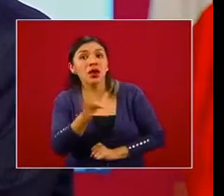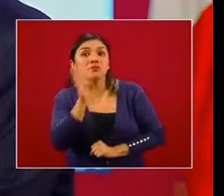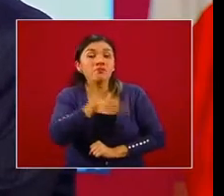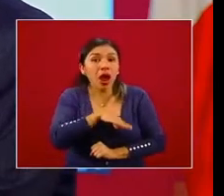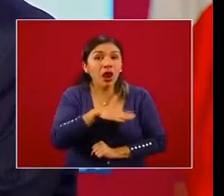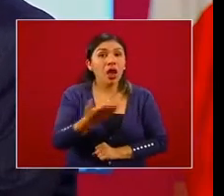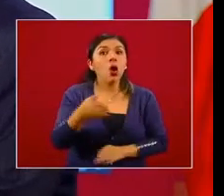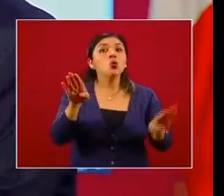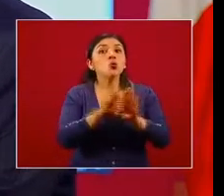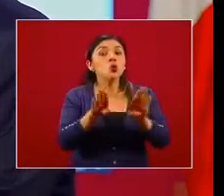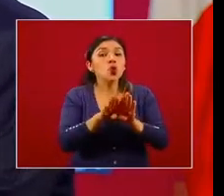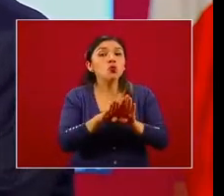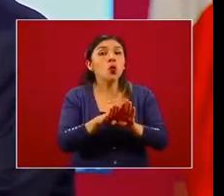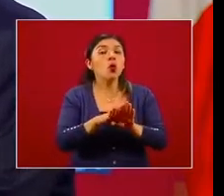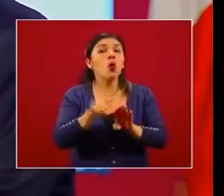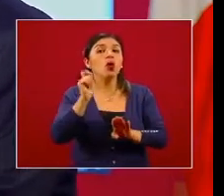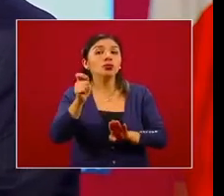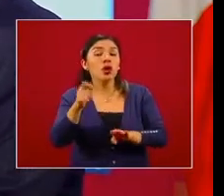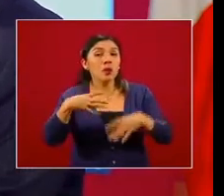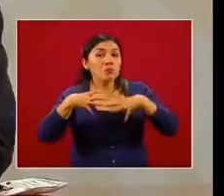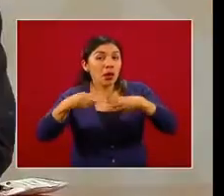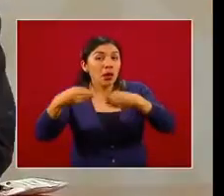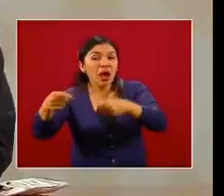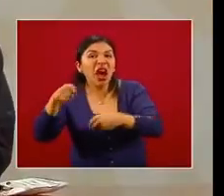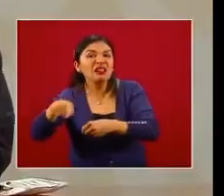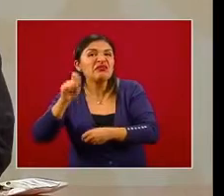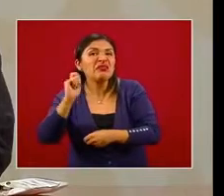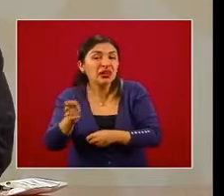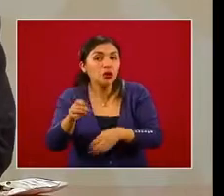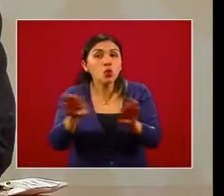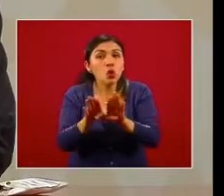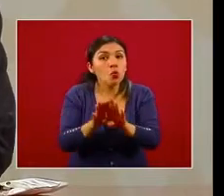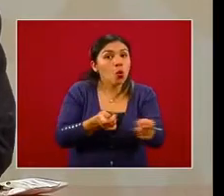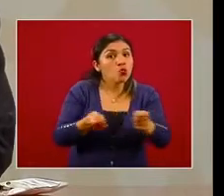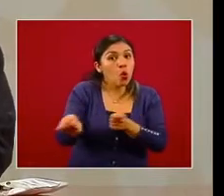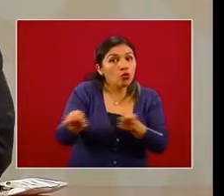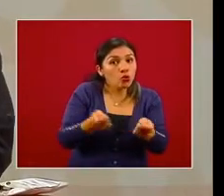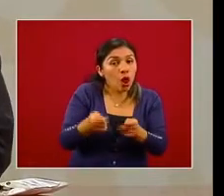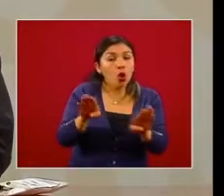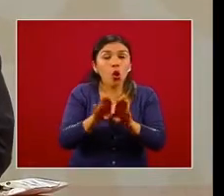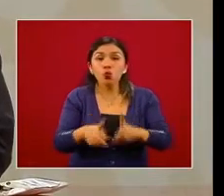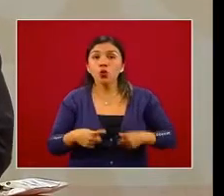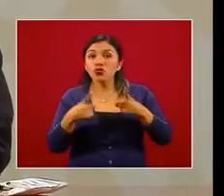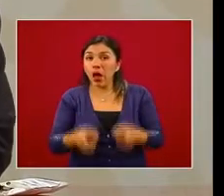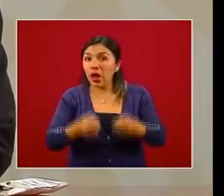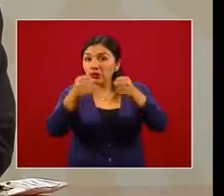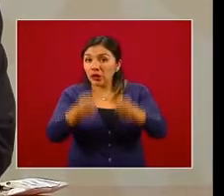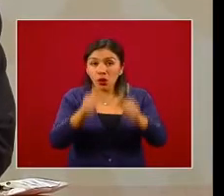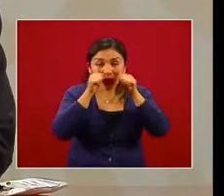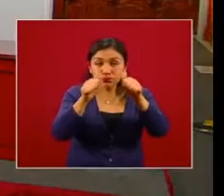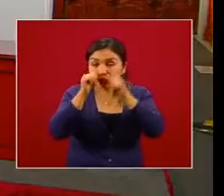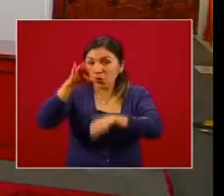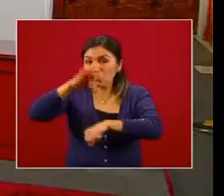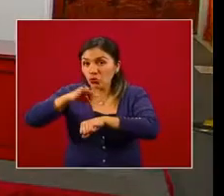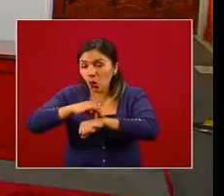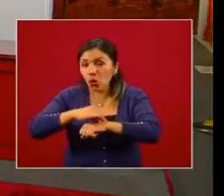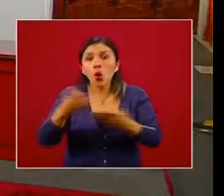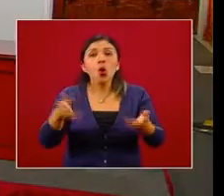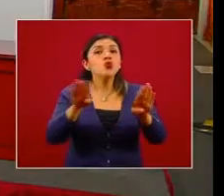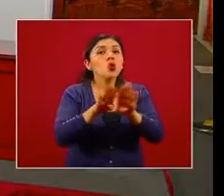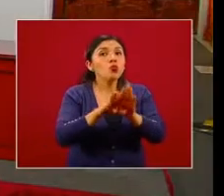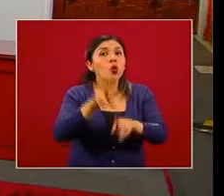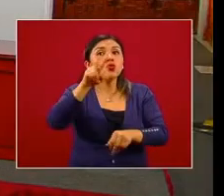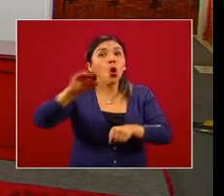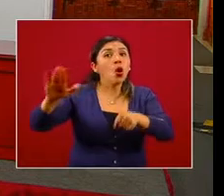or admitted to hospitals. It doesn't have really a great weight on epidemiological monitoring.